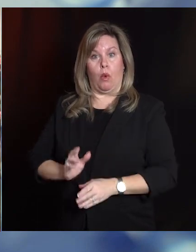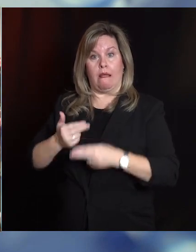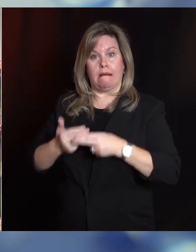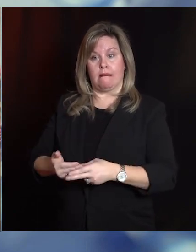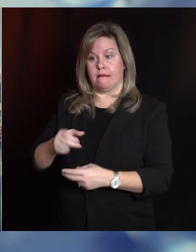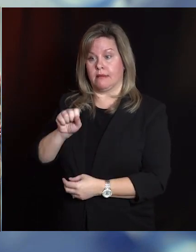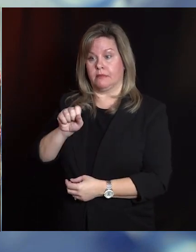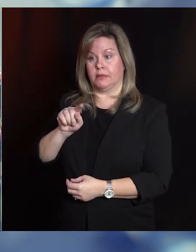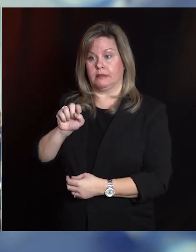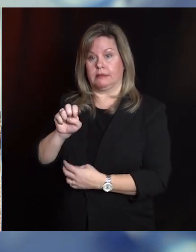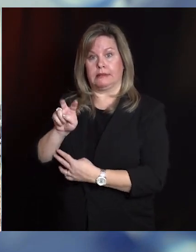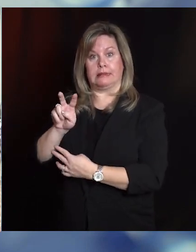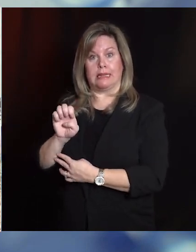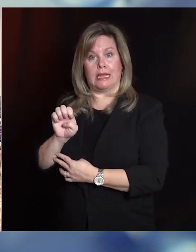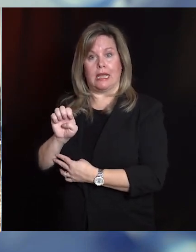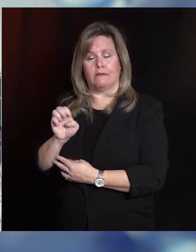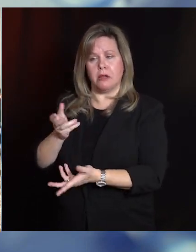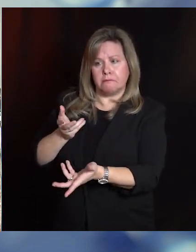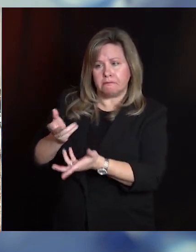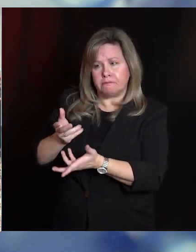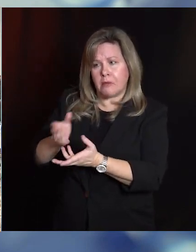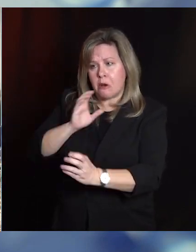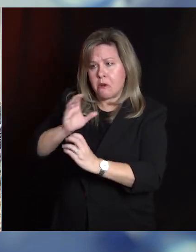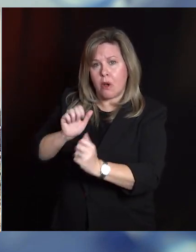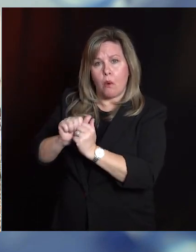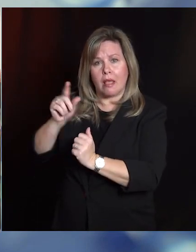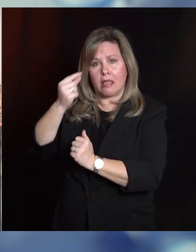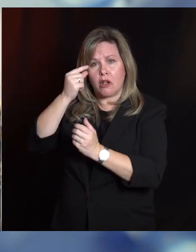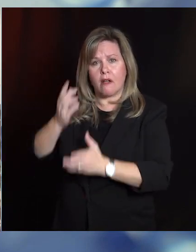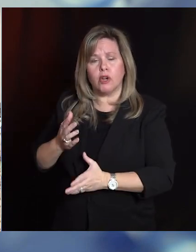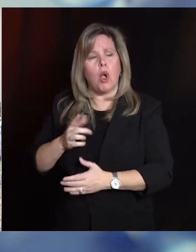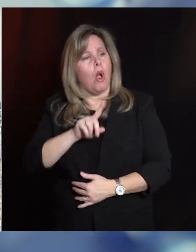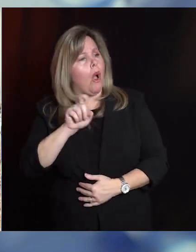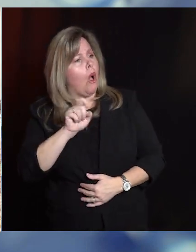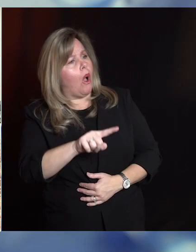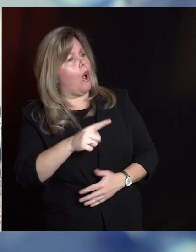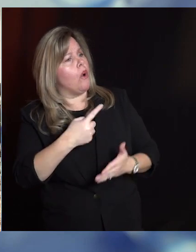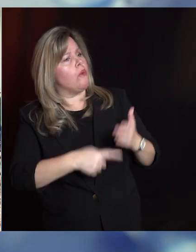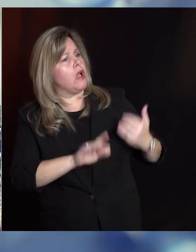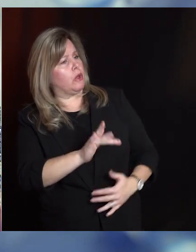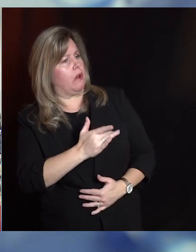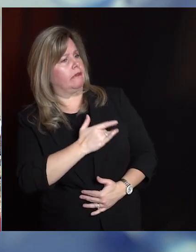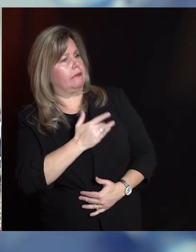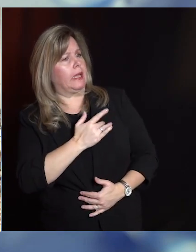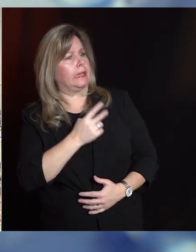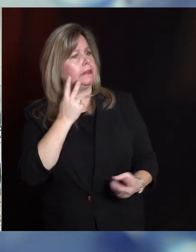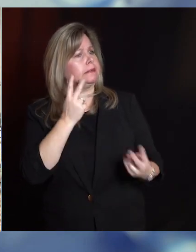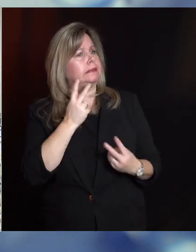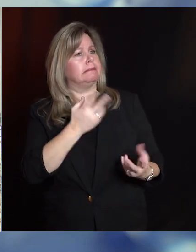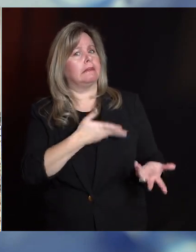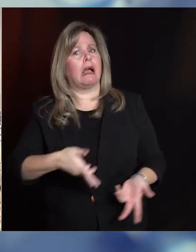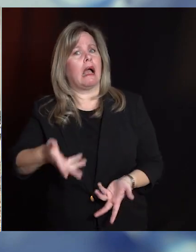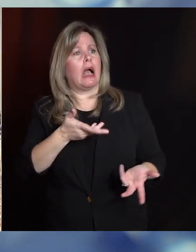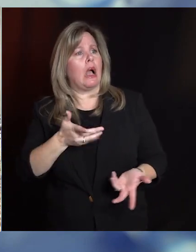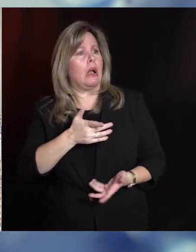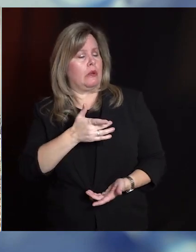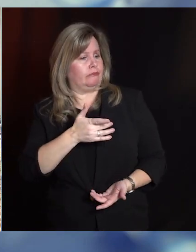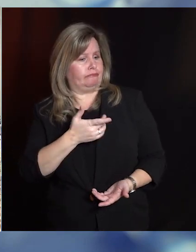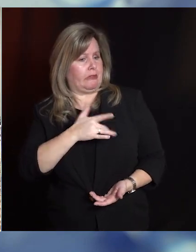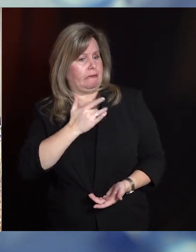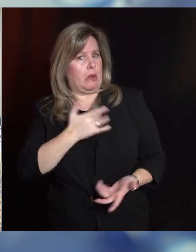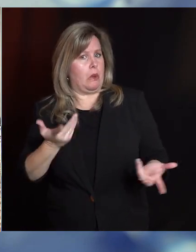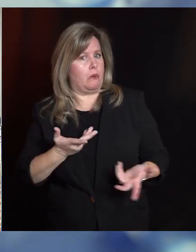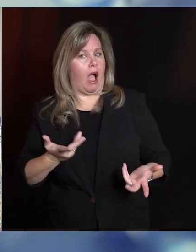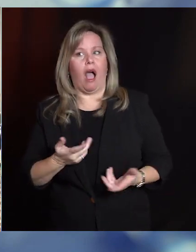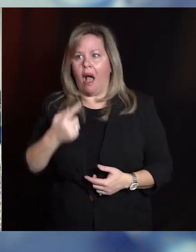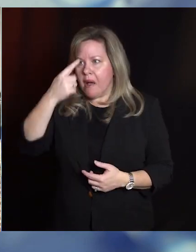Governor, can I ask you a quick reaction as you walk through here, what you come away with? Optimism and hope, and I think